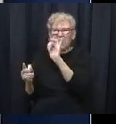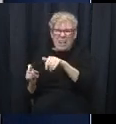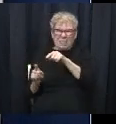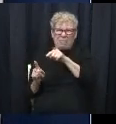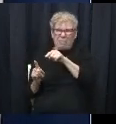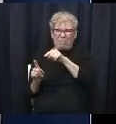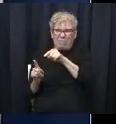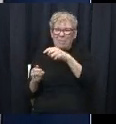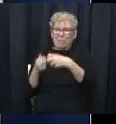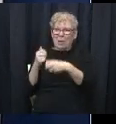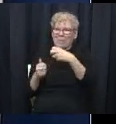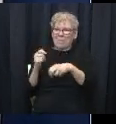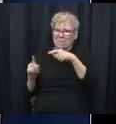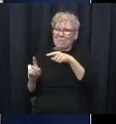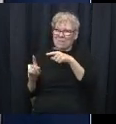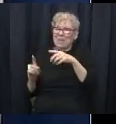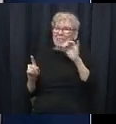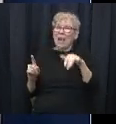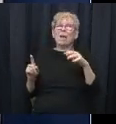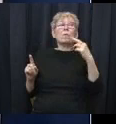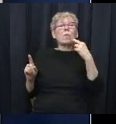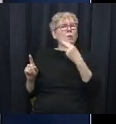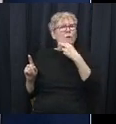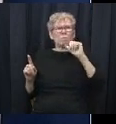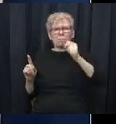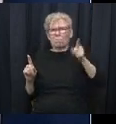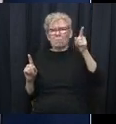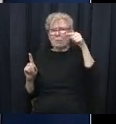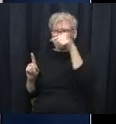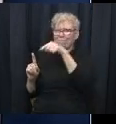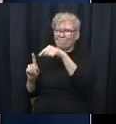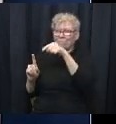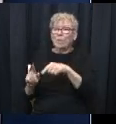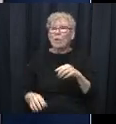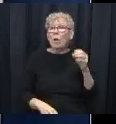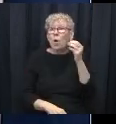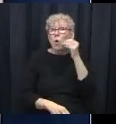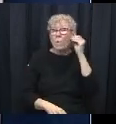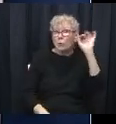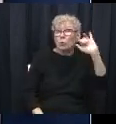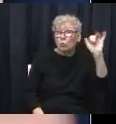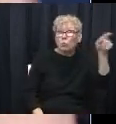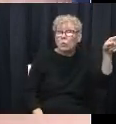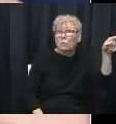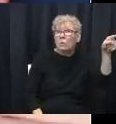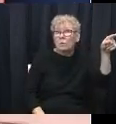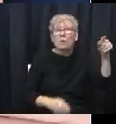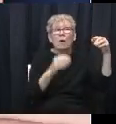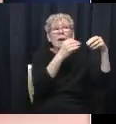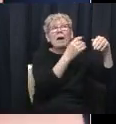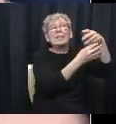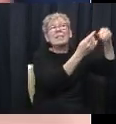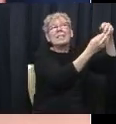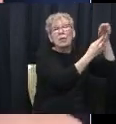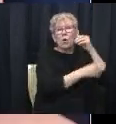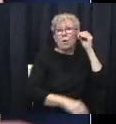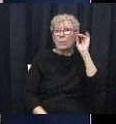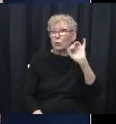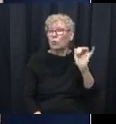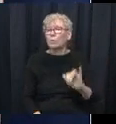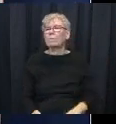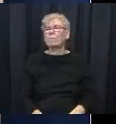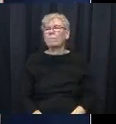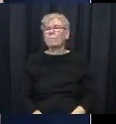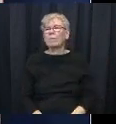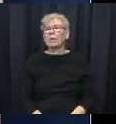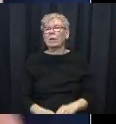of 70 and up are gaining protection, already 250,000 first shot, 100,000 second shot. As that group gains more confidence,